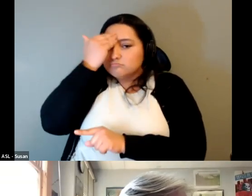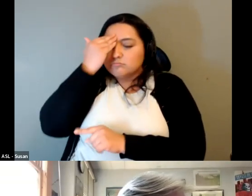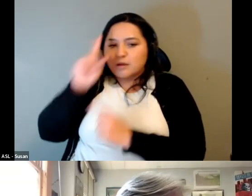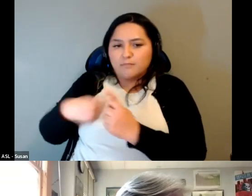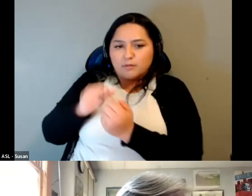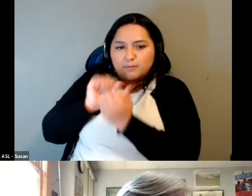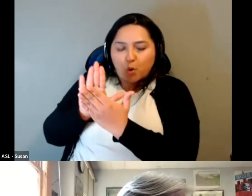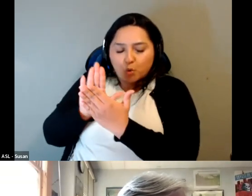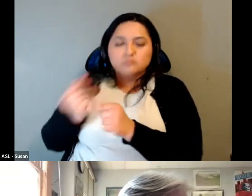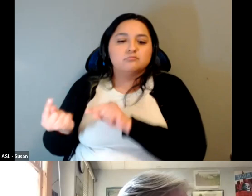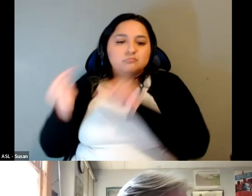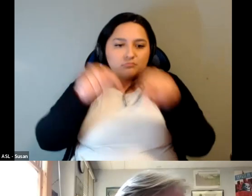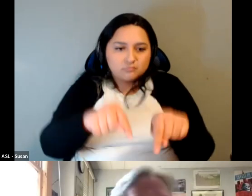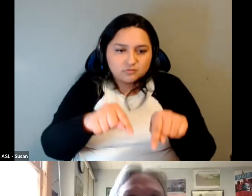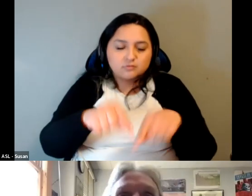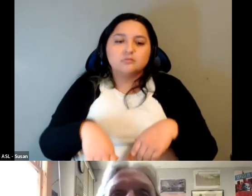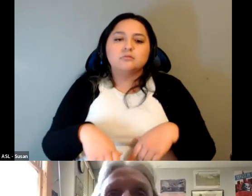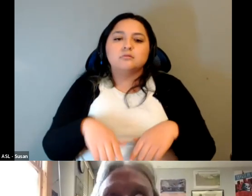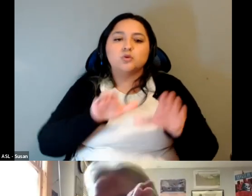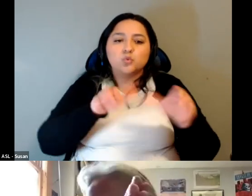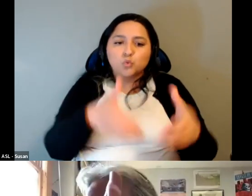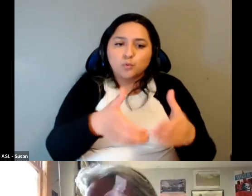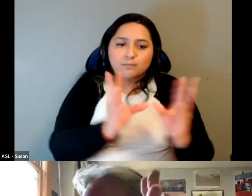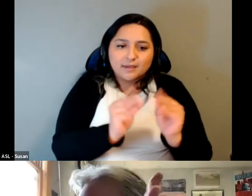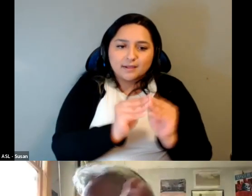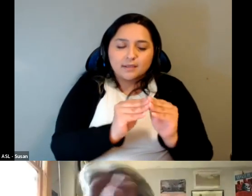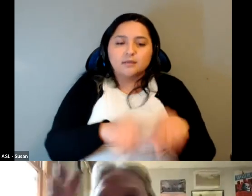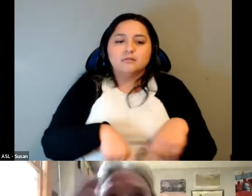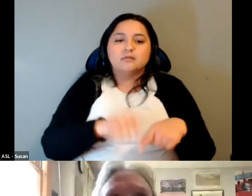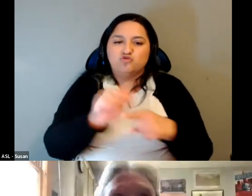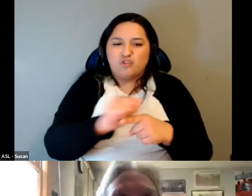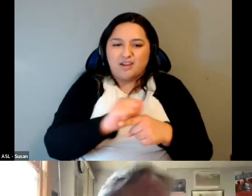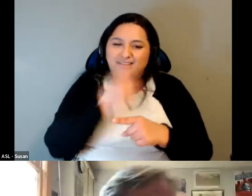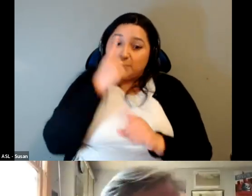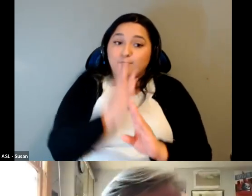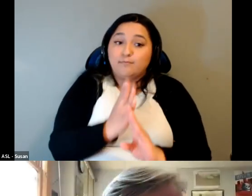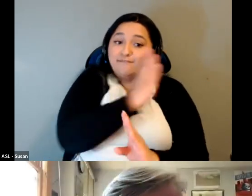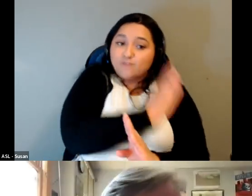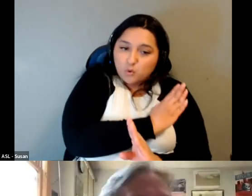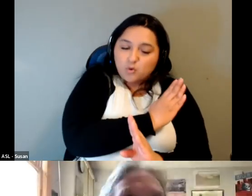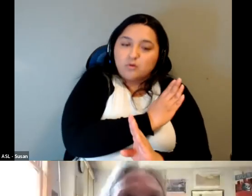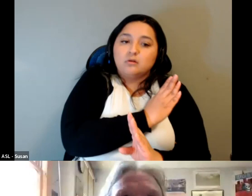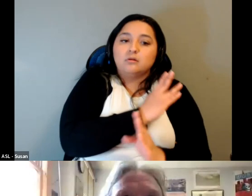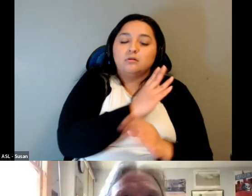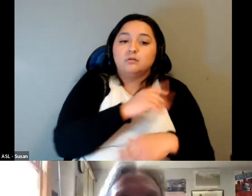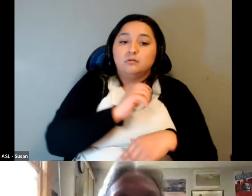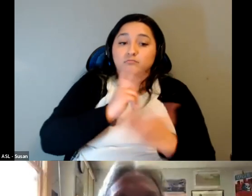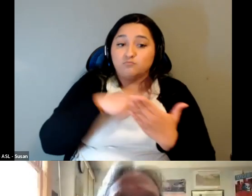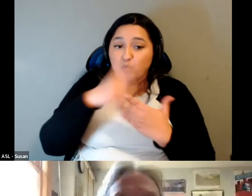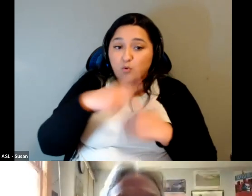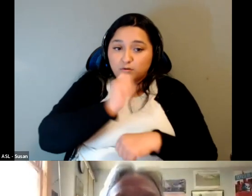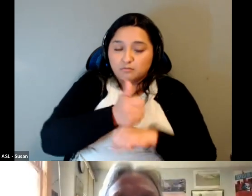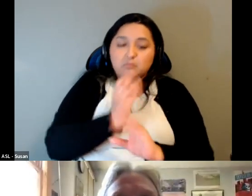There was group meetings, there was training sessions, both at the beginning of the project and periodically throughout the 2 years.